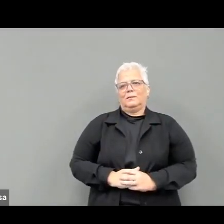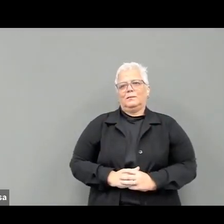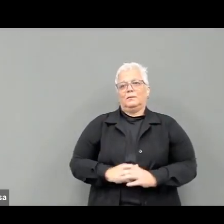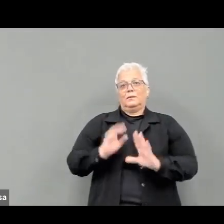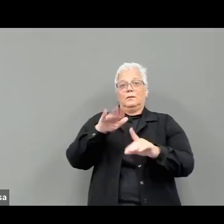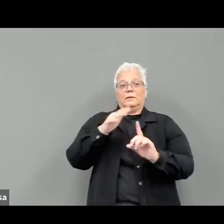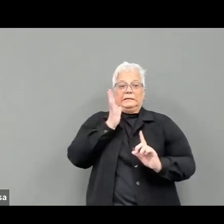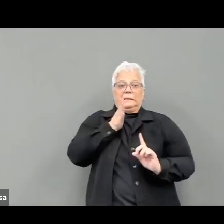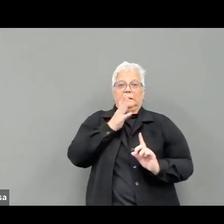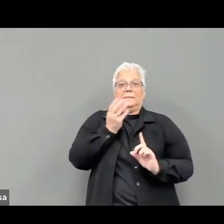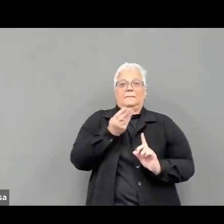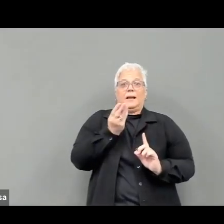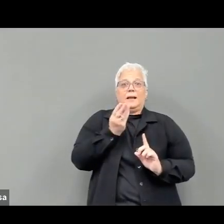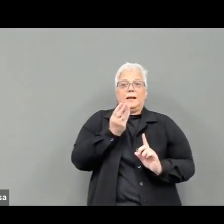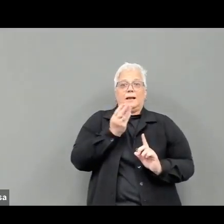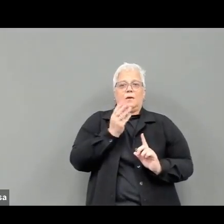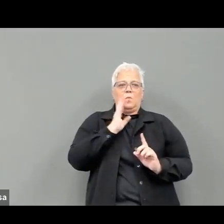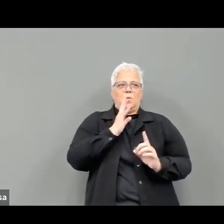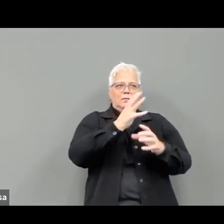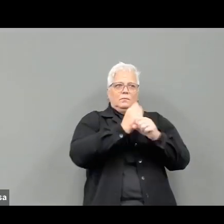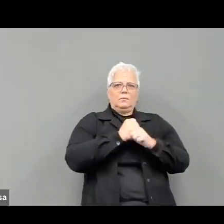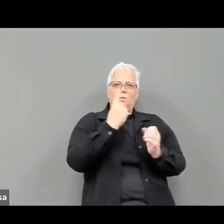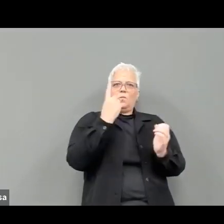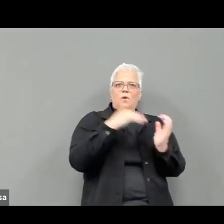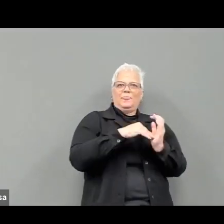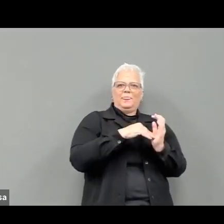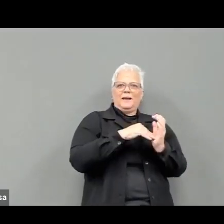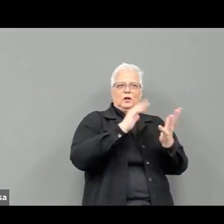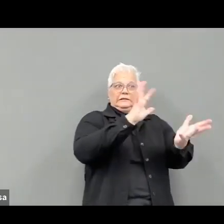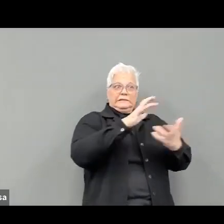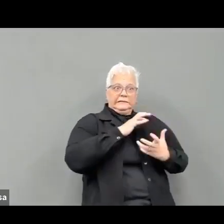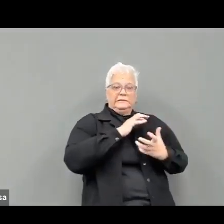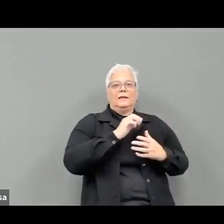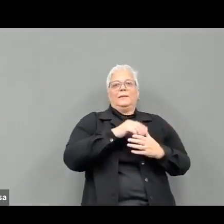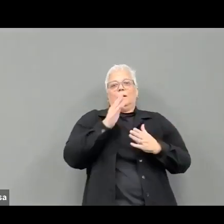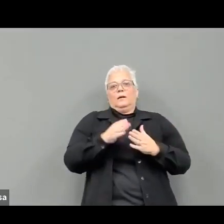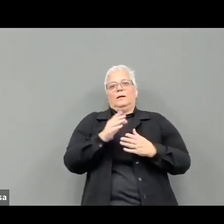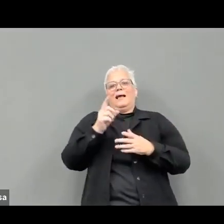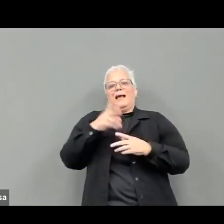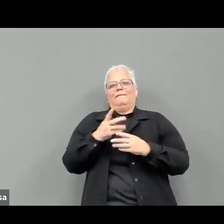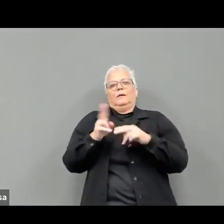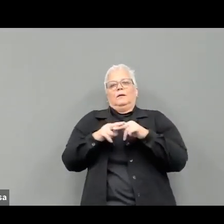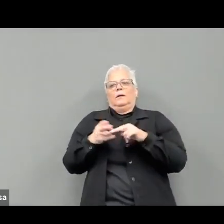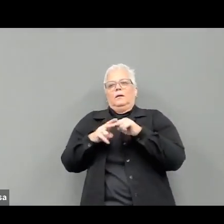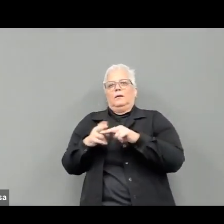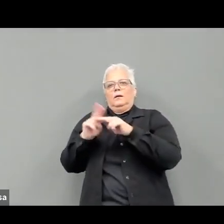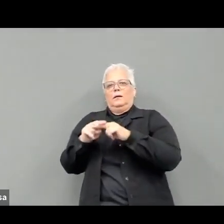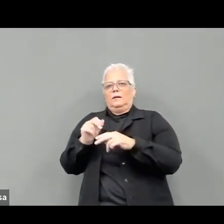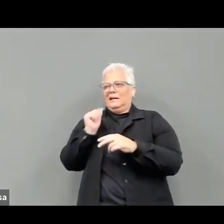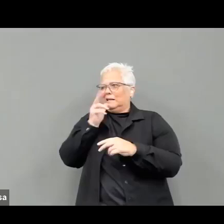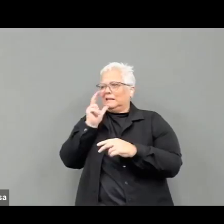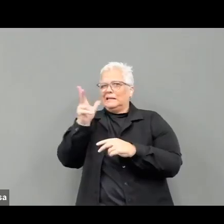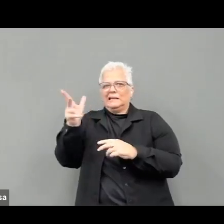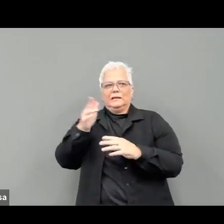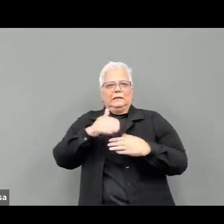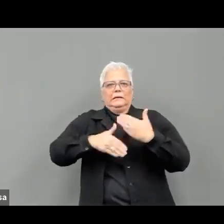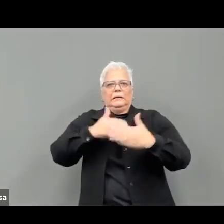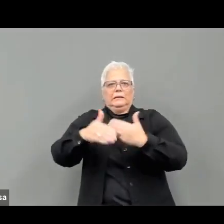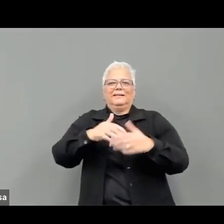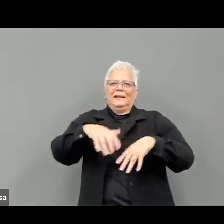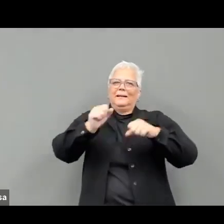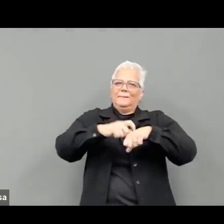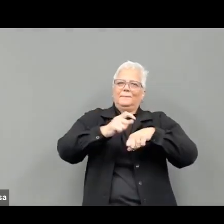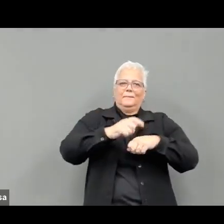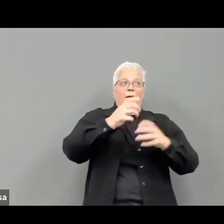to advocate on behalf of our patients and those in the community. It's a pretty confusing system. We're not part of the